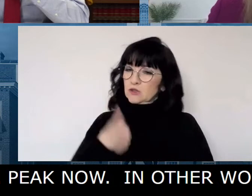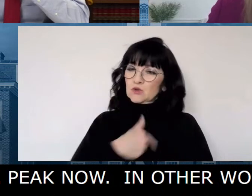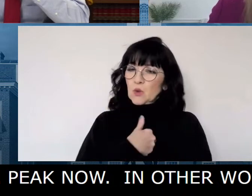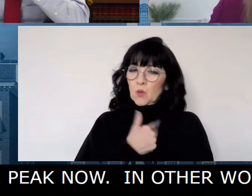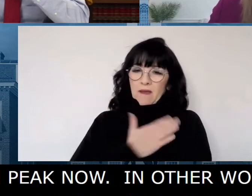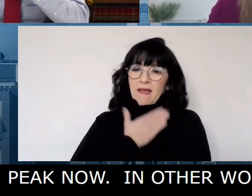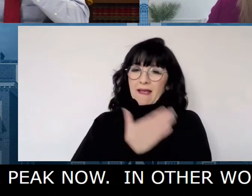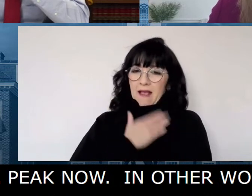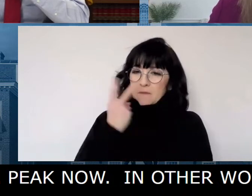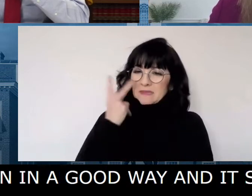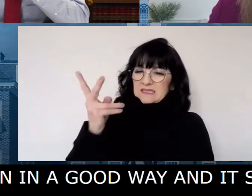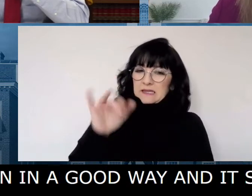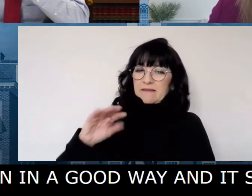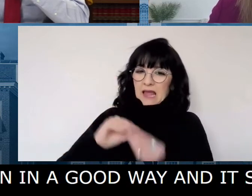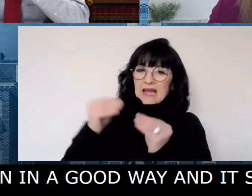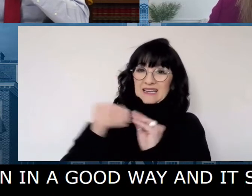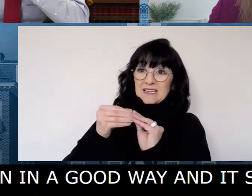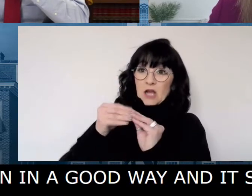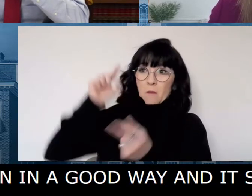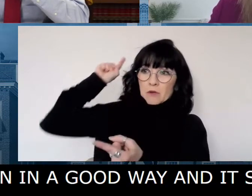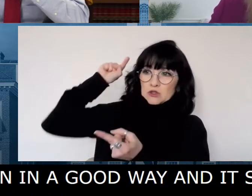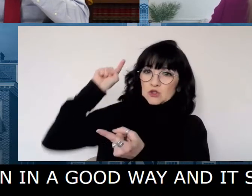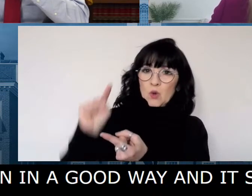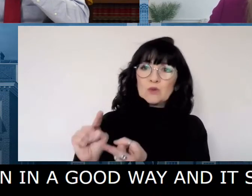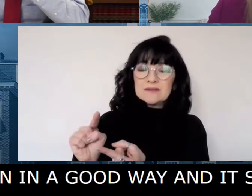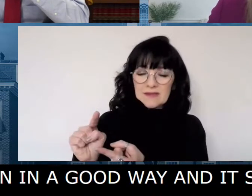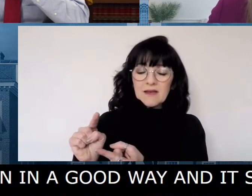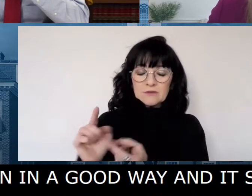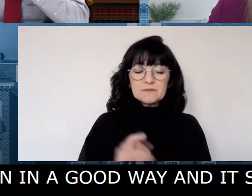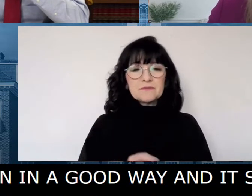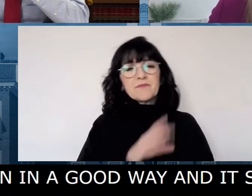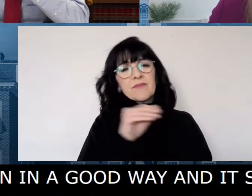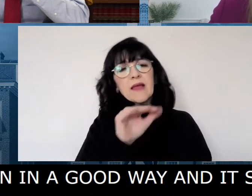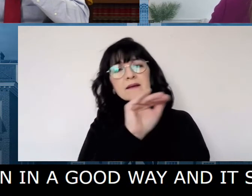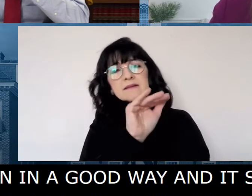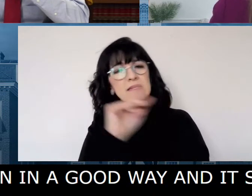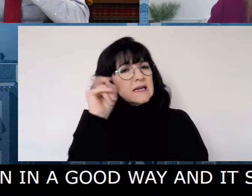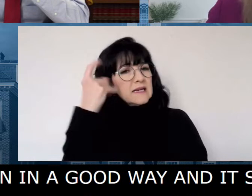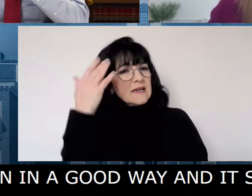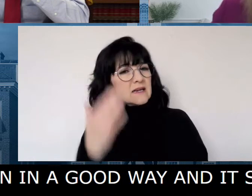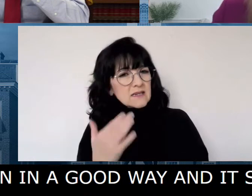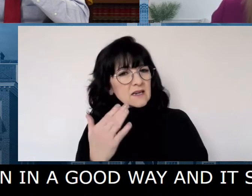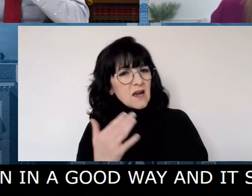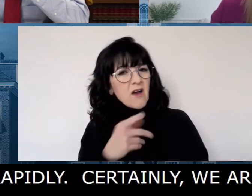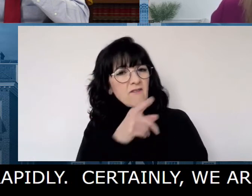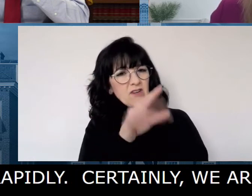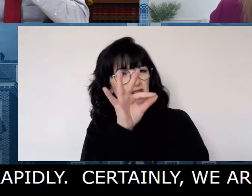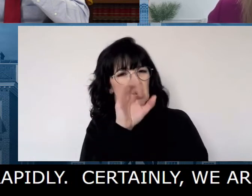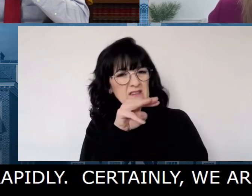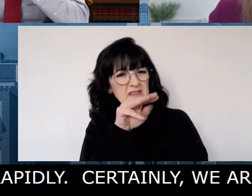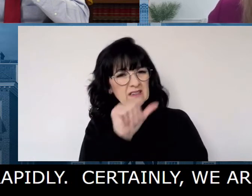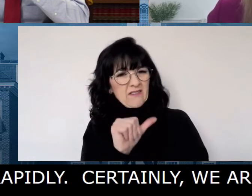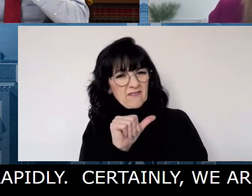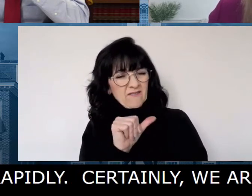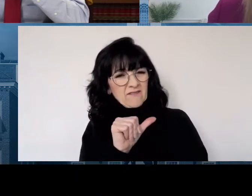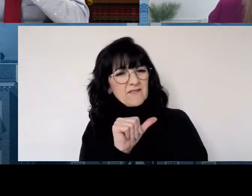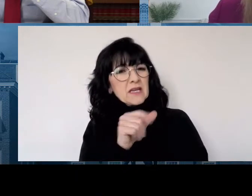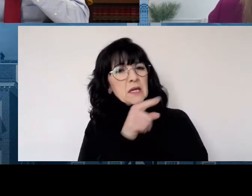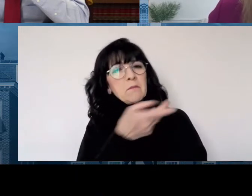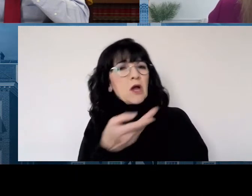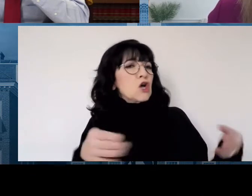data. And Governor, in terms of the FEMA site closing early, was it closing early because of weather